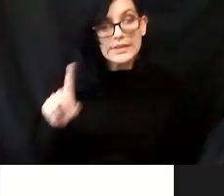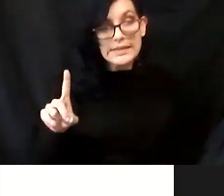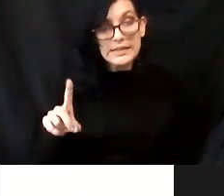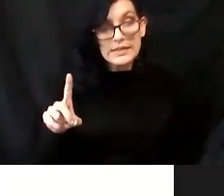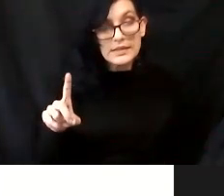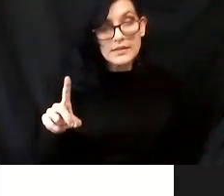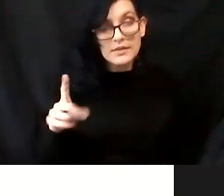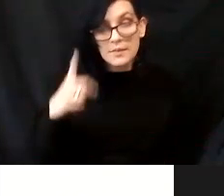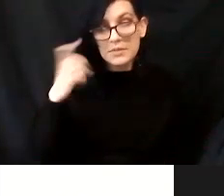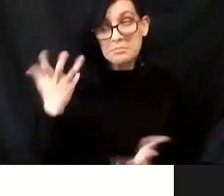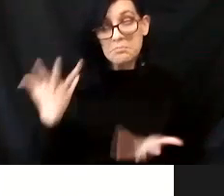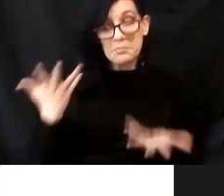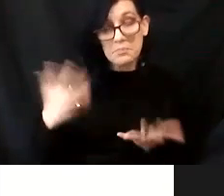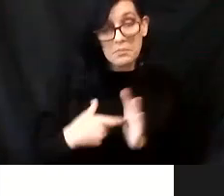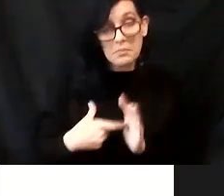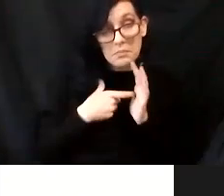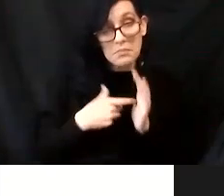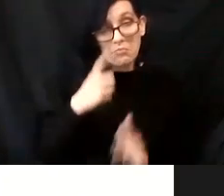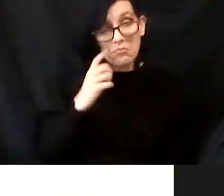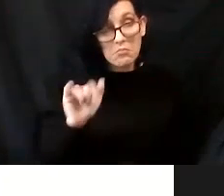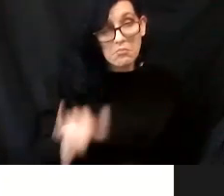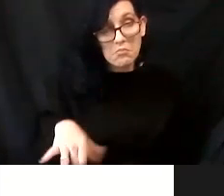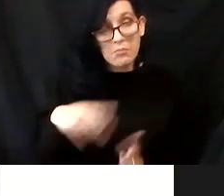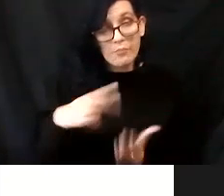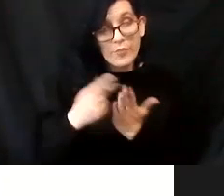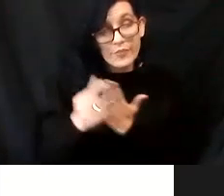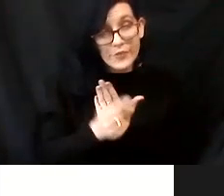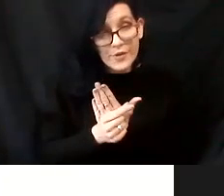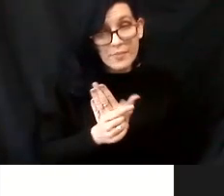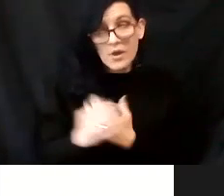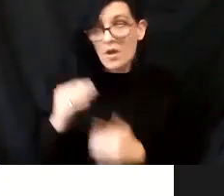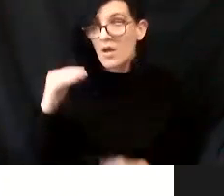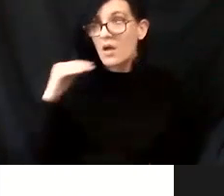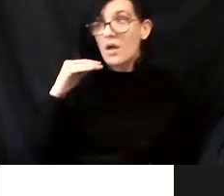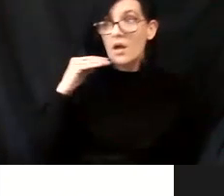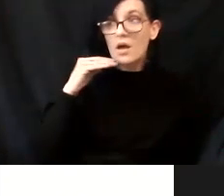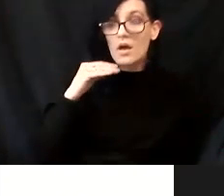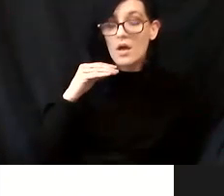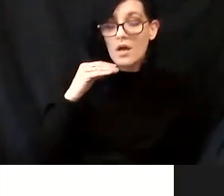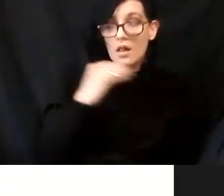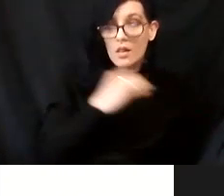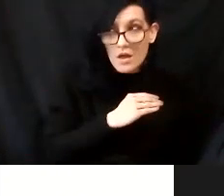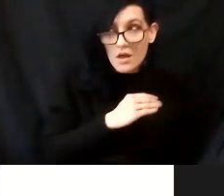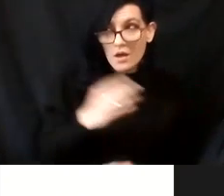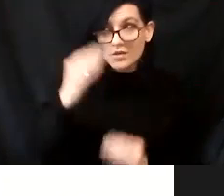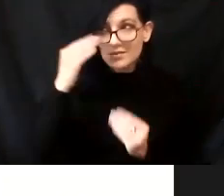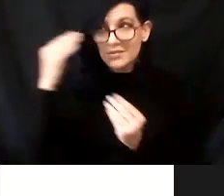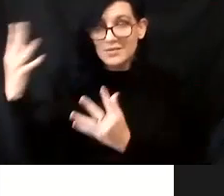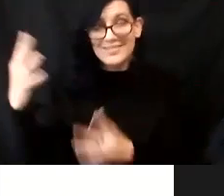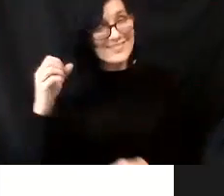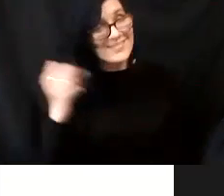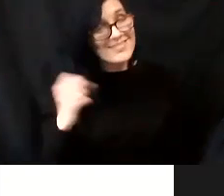because maybe that's a requirement for the program, and they lie to the federal government about whether or not the person has that degree or